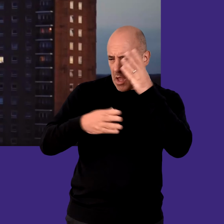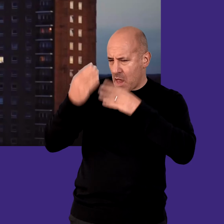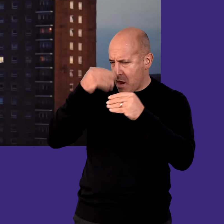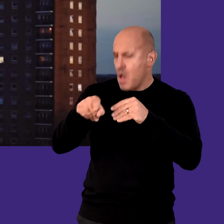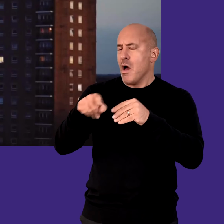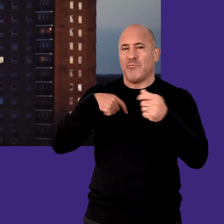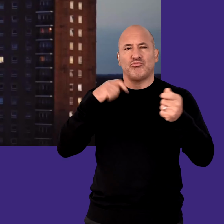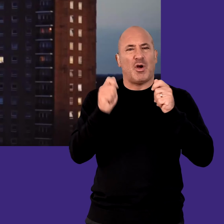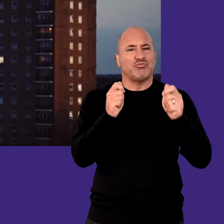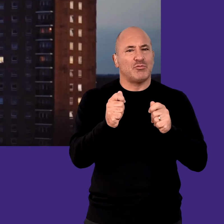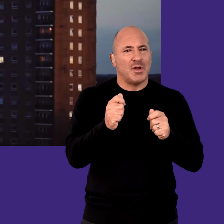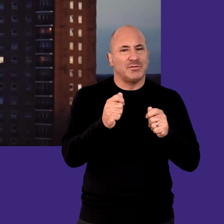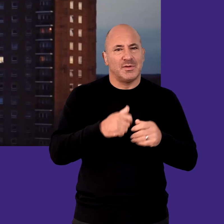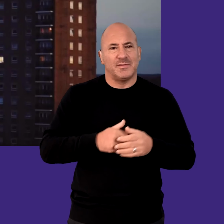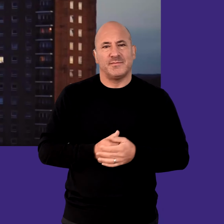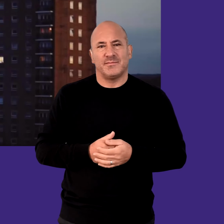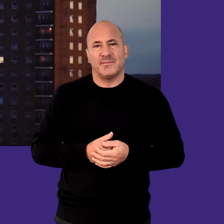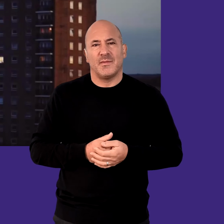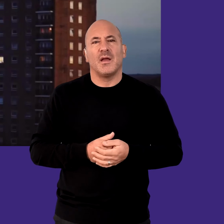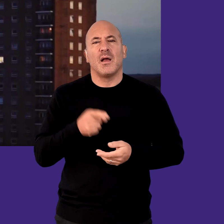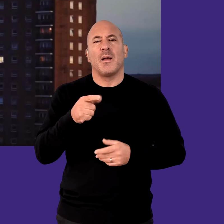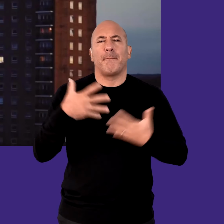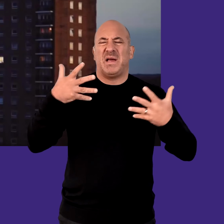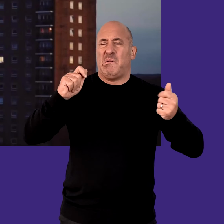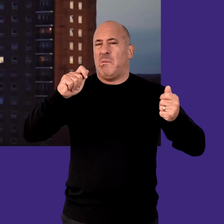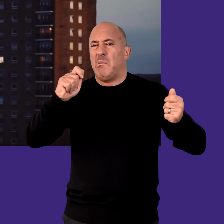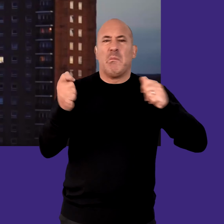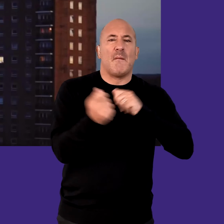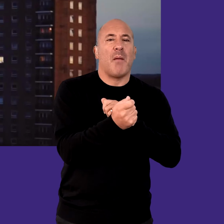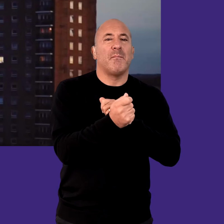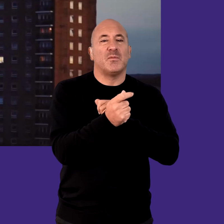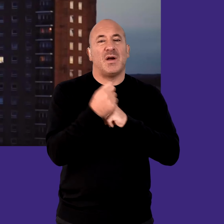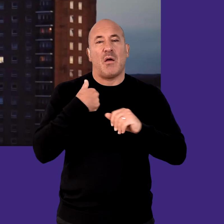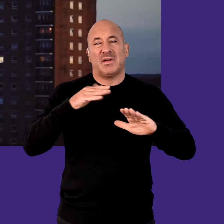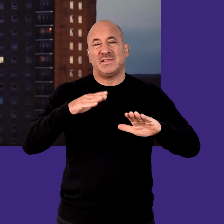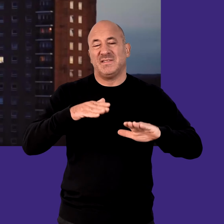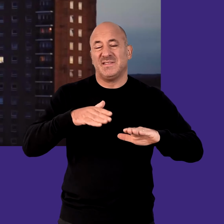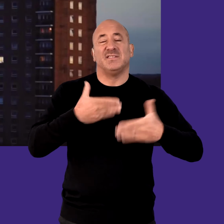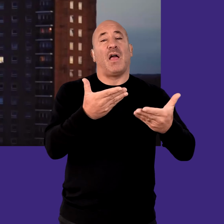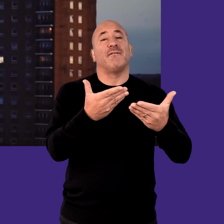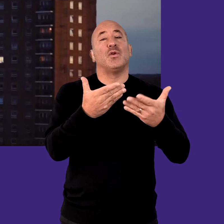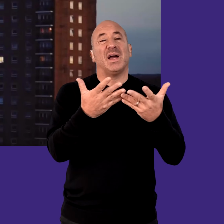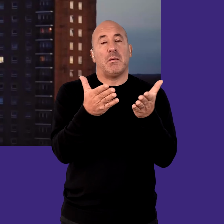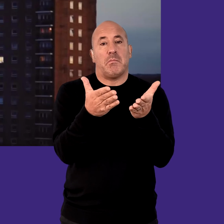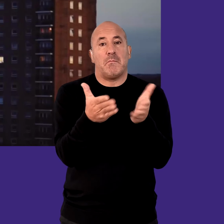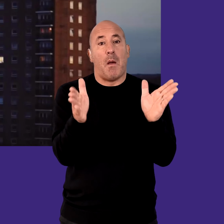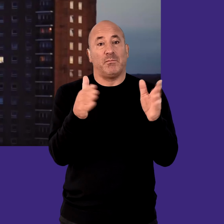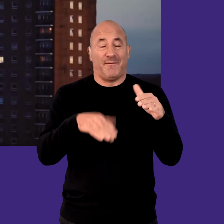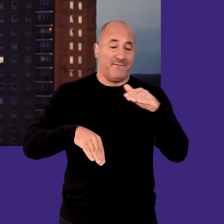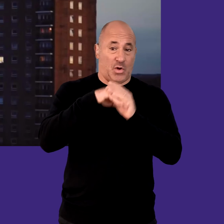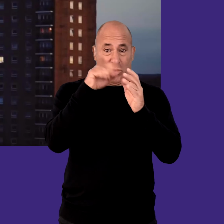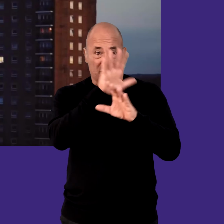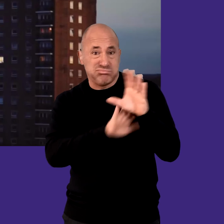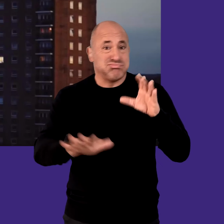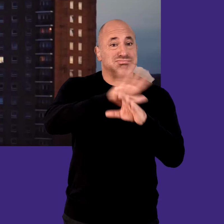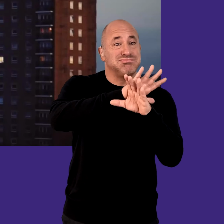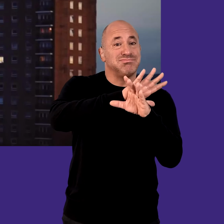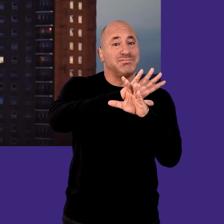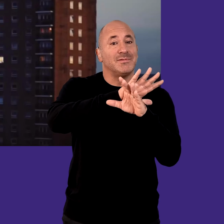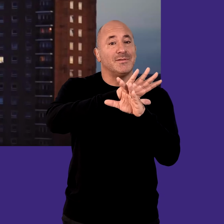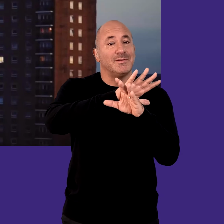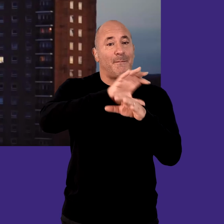changed as we've learned more about the community. And one of the biggest shifts has been opening out our delivery to cover the